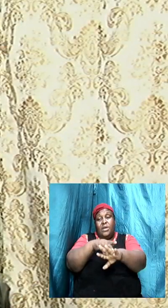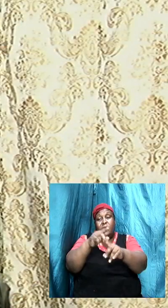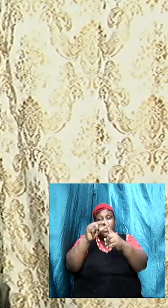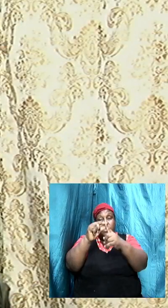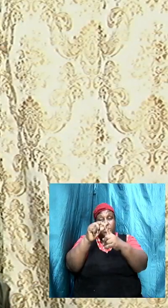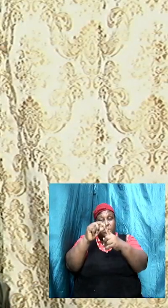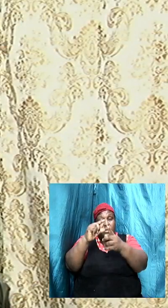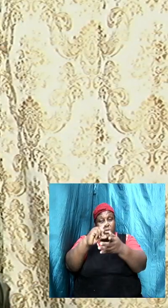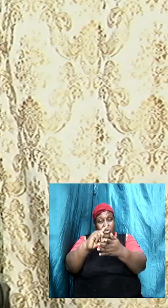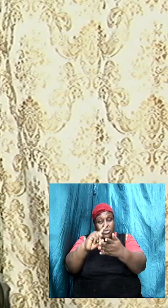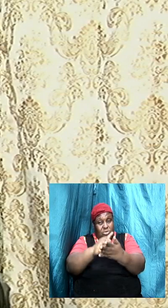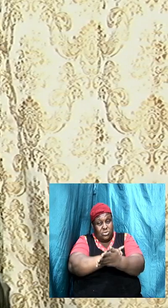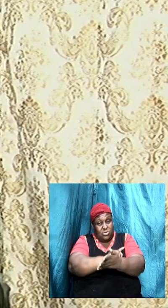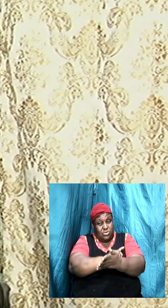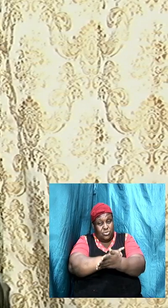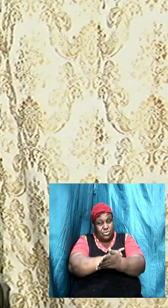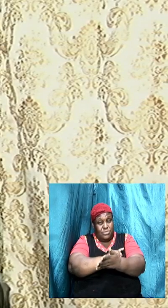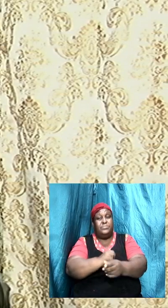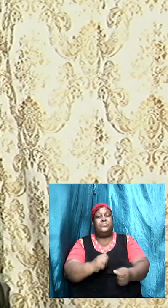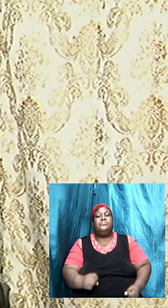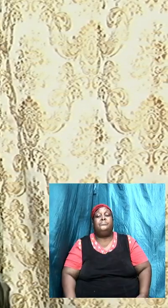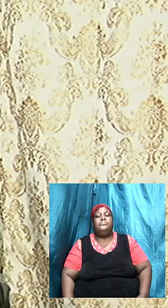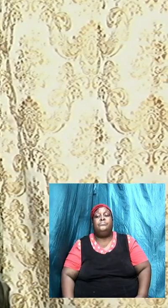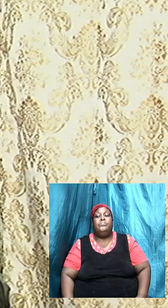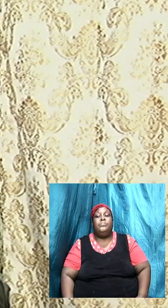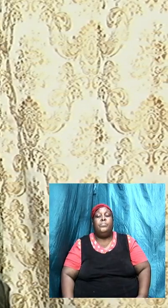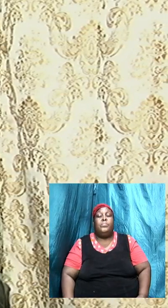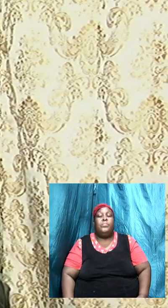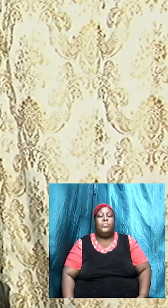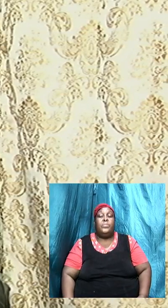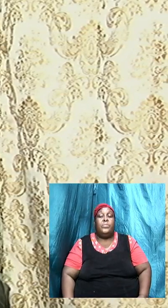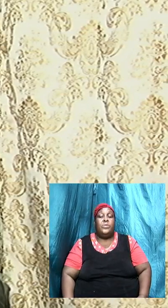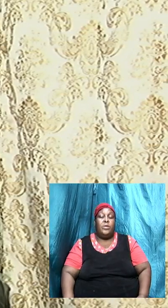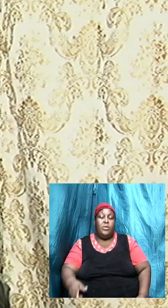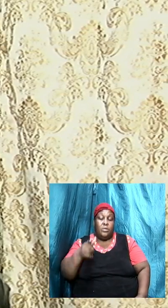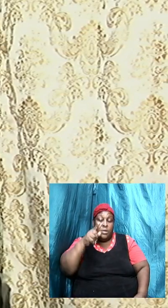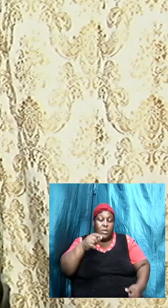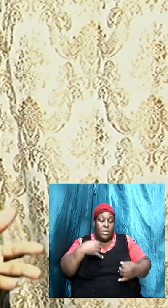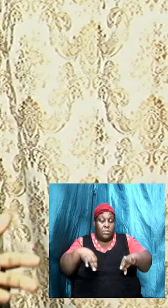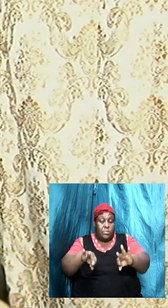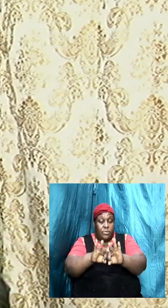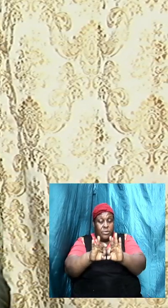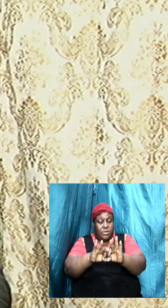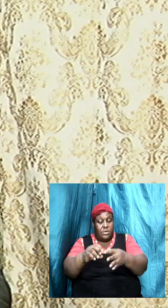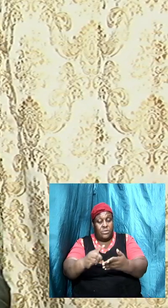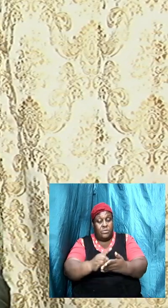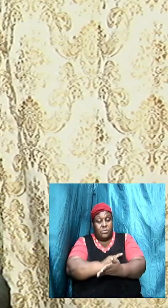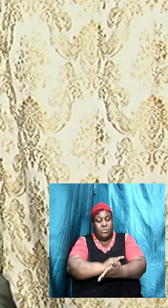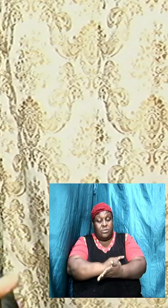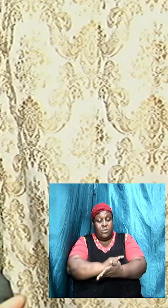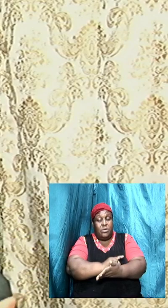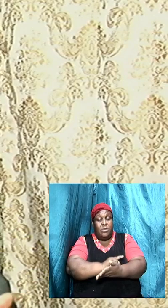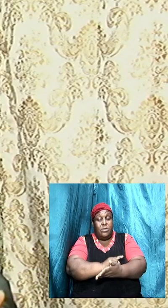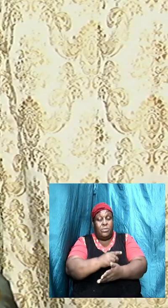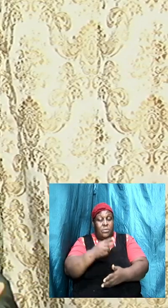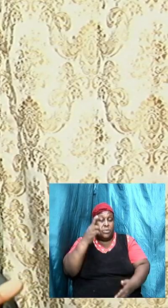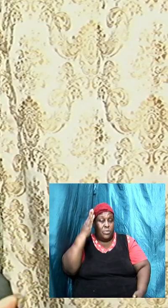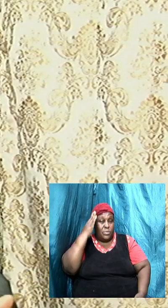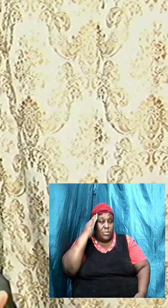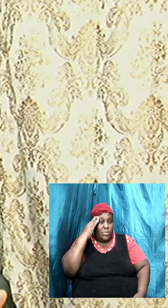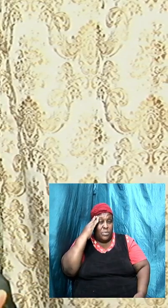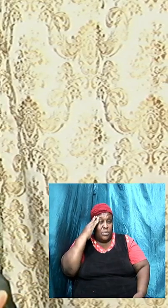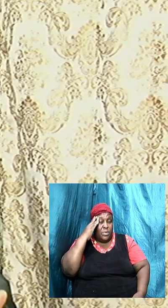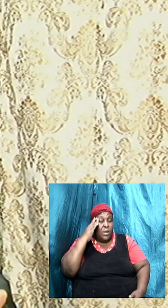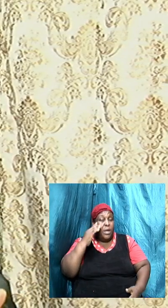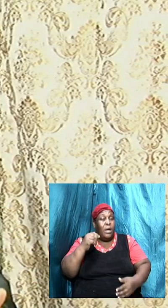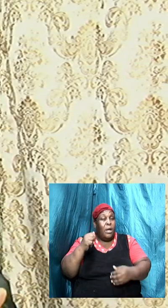You know, we want to, you know, look at the importance of doctrine. As we read through the passage, we recognize that the